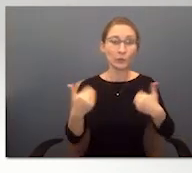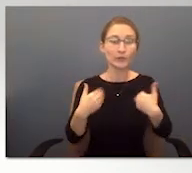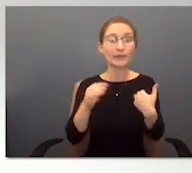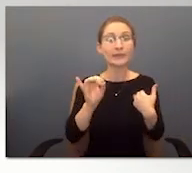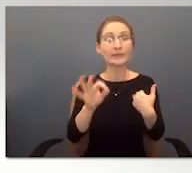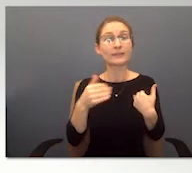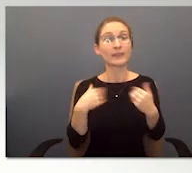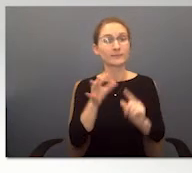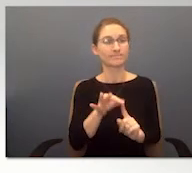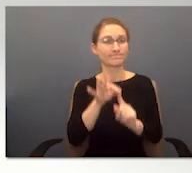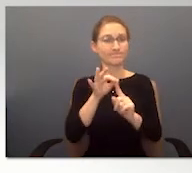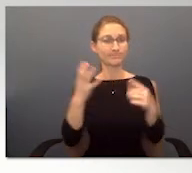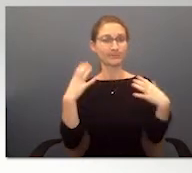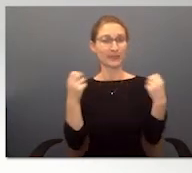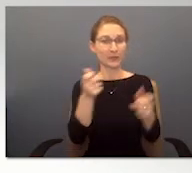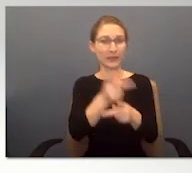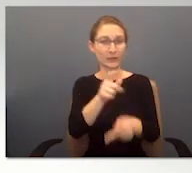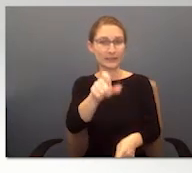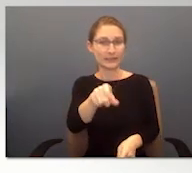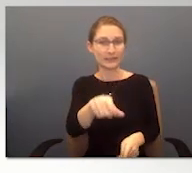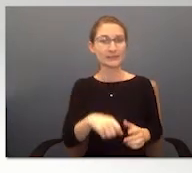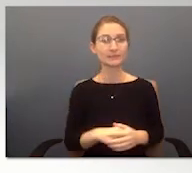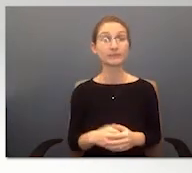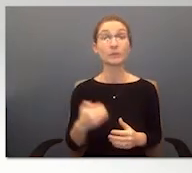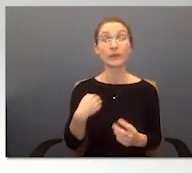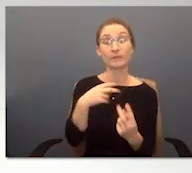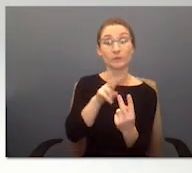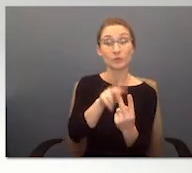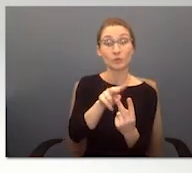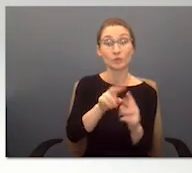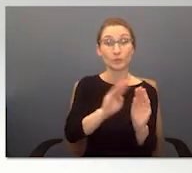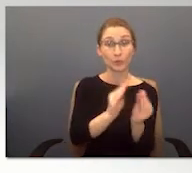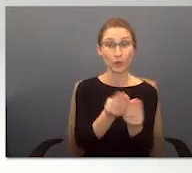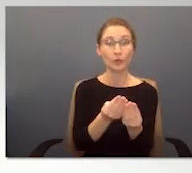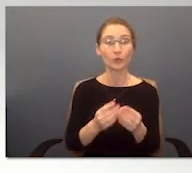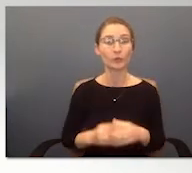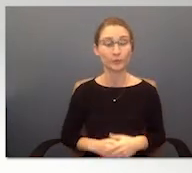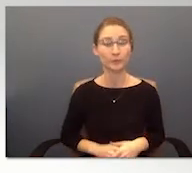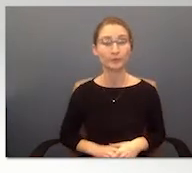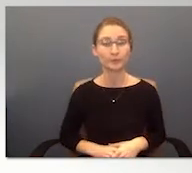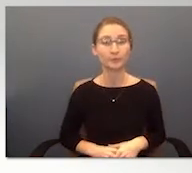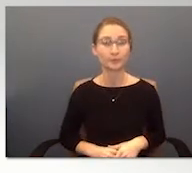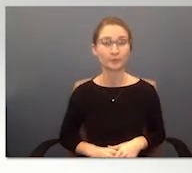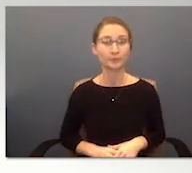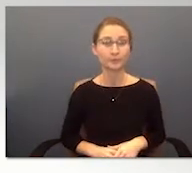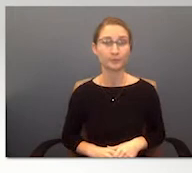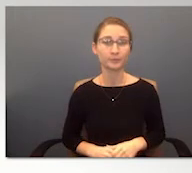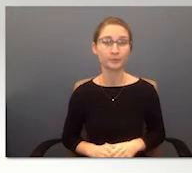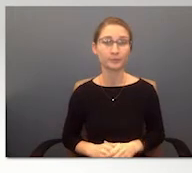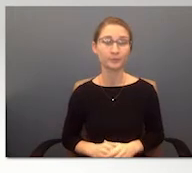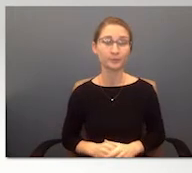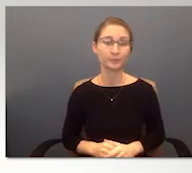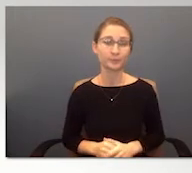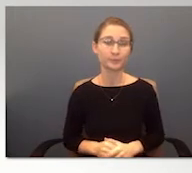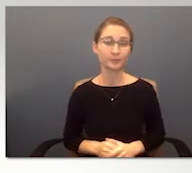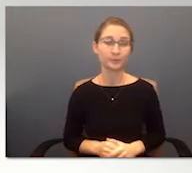We have two bureaus, as I mentioned before, Bureau of Early Steps and Newborn Screening, and the Bureau of Child Protection and Special